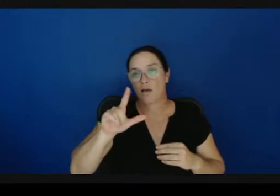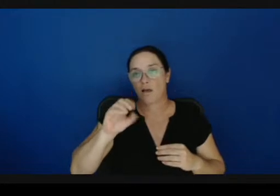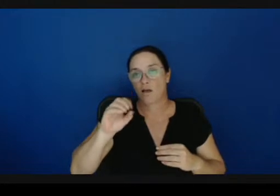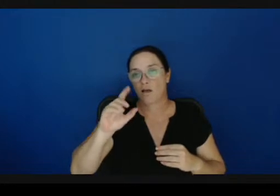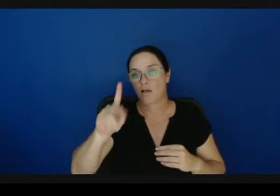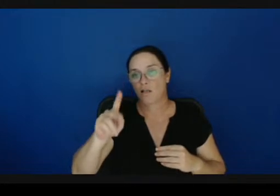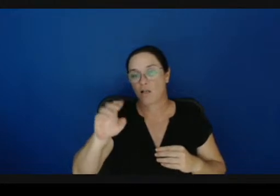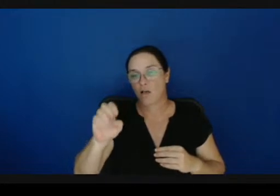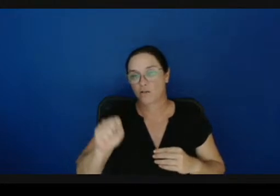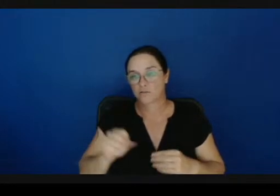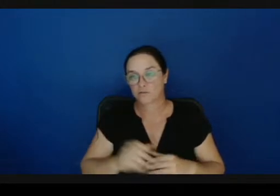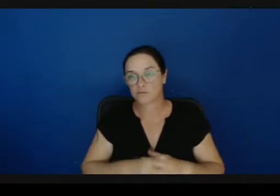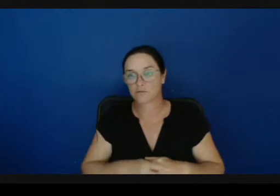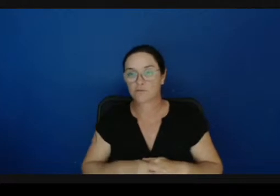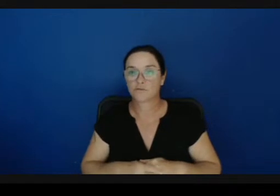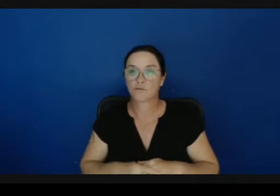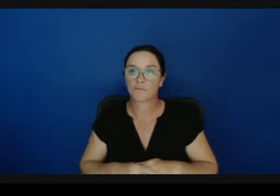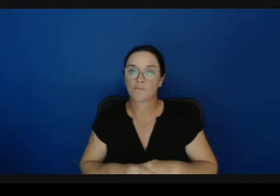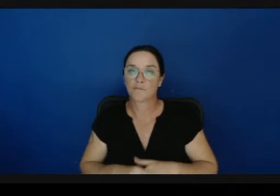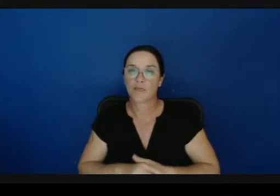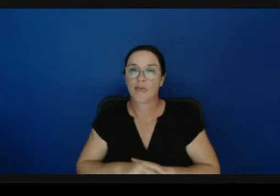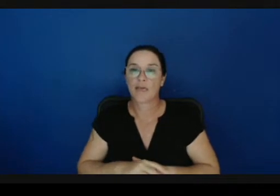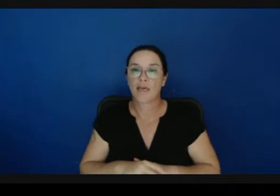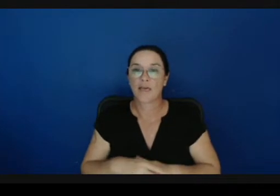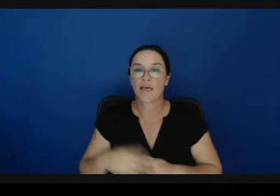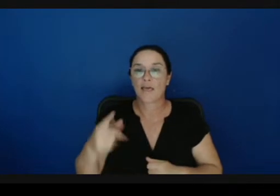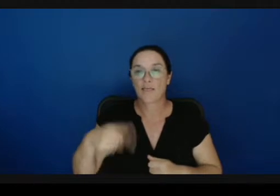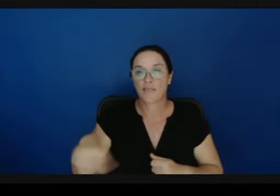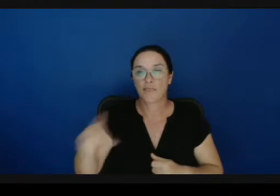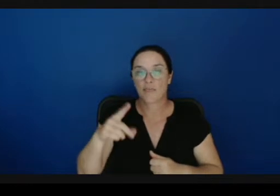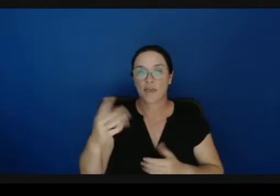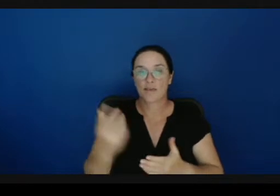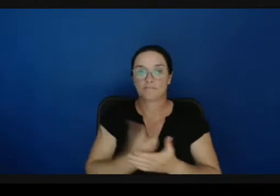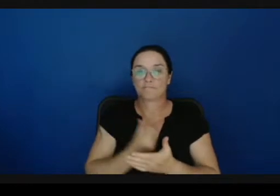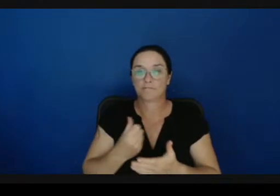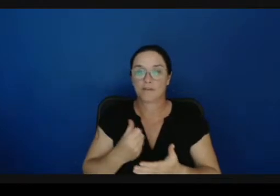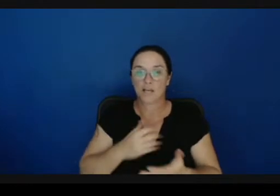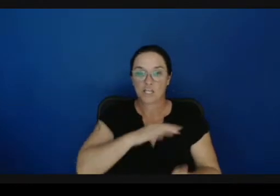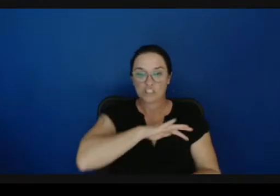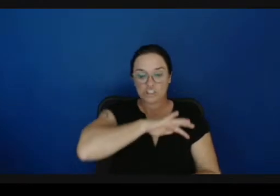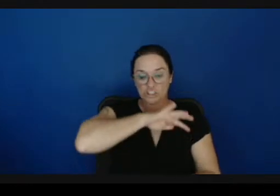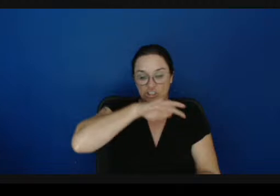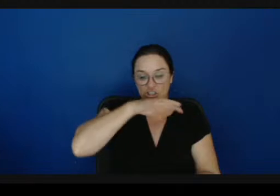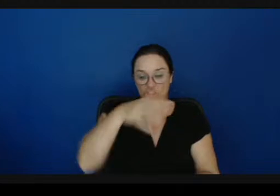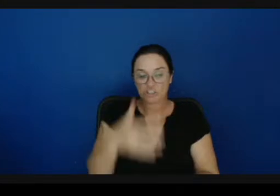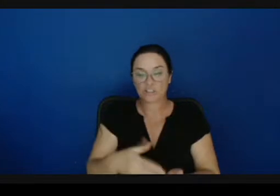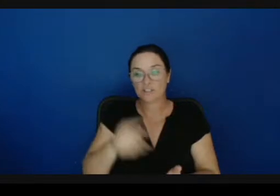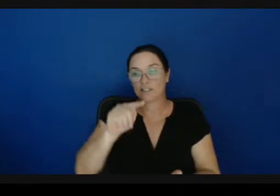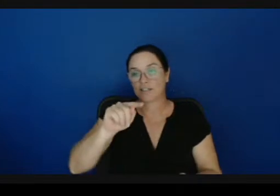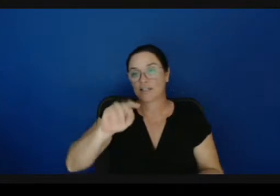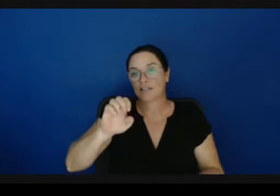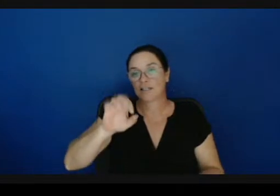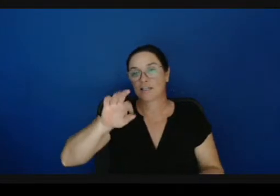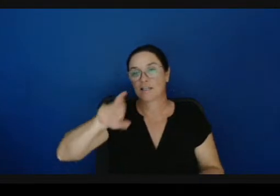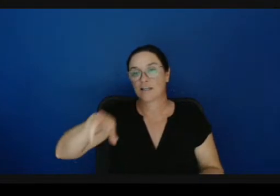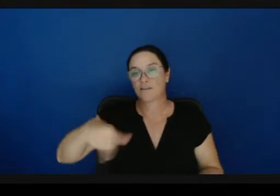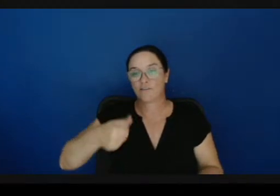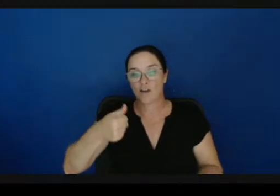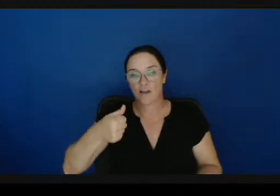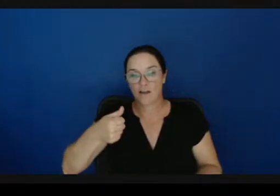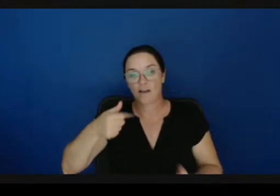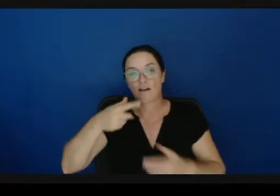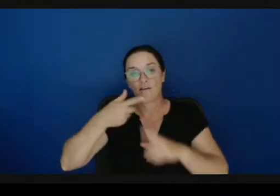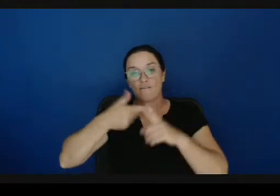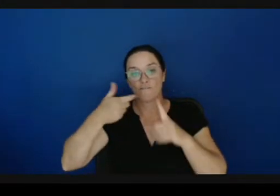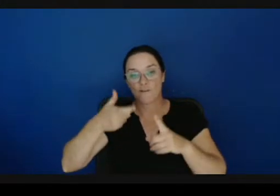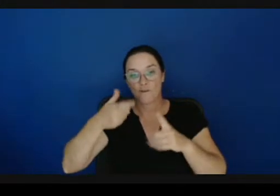diffusion chronometry, where they went and took a whole garbage can full of tephra from the eruption, crushed it onto little pieces, picked